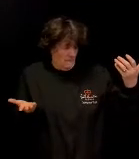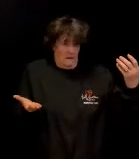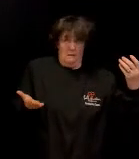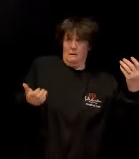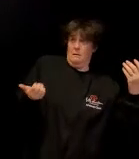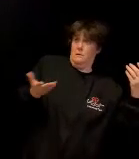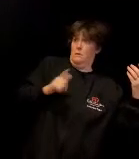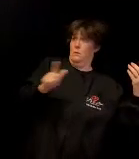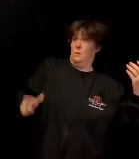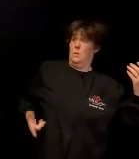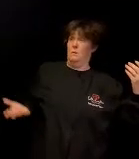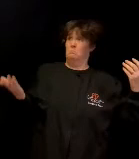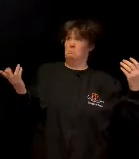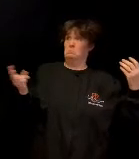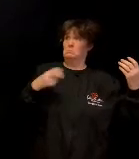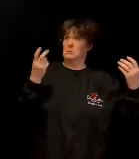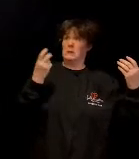that you...